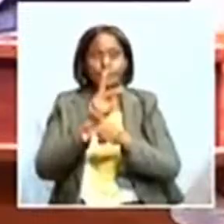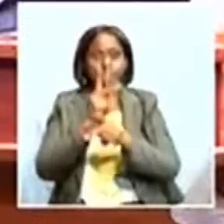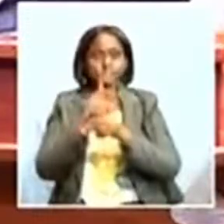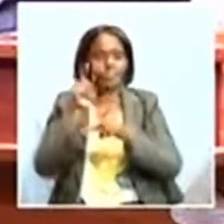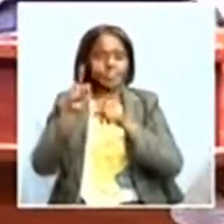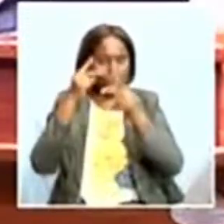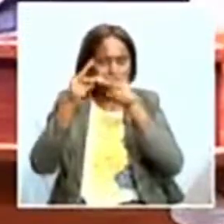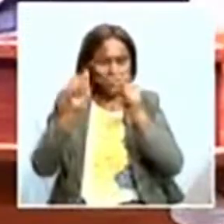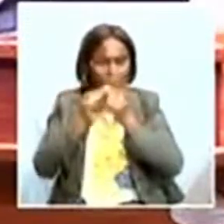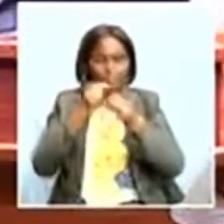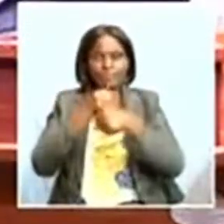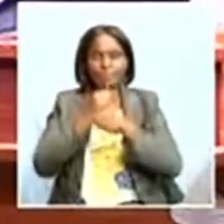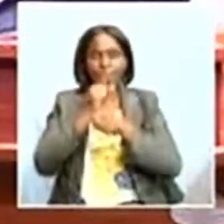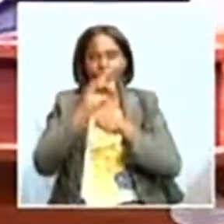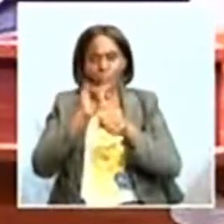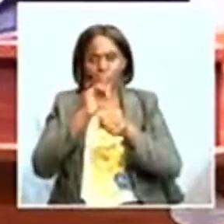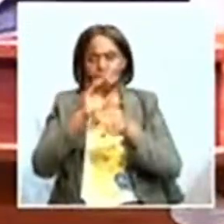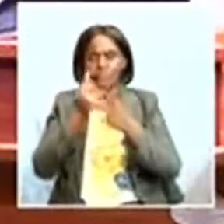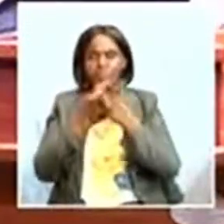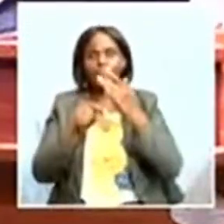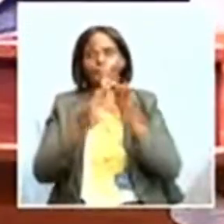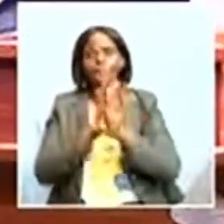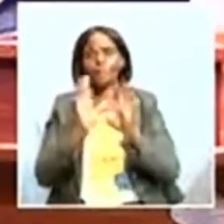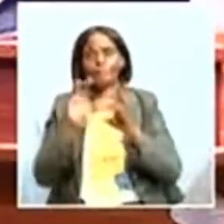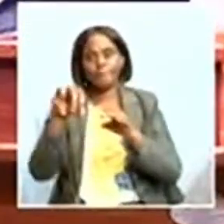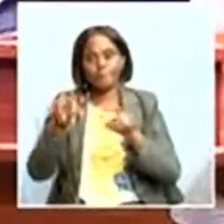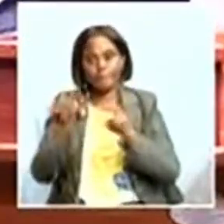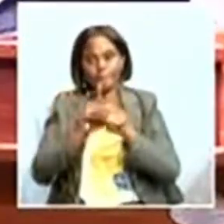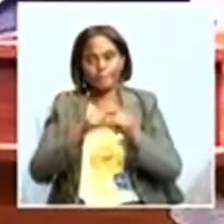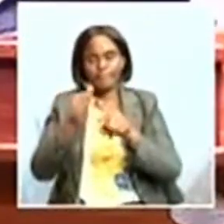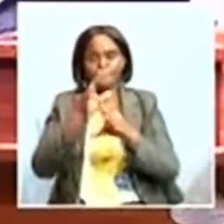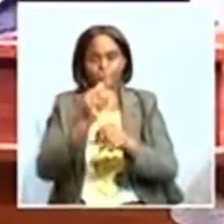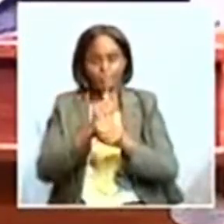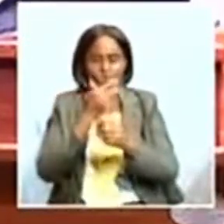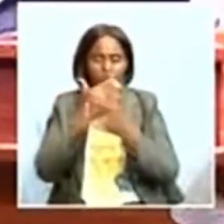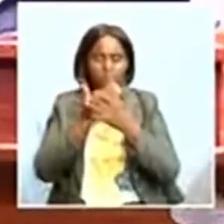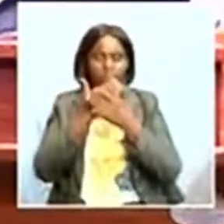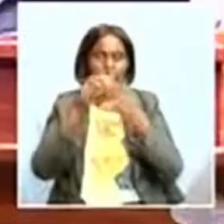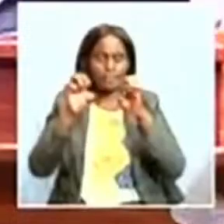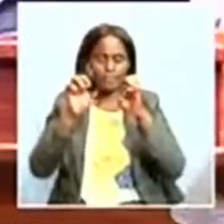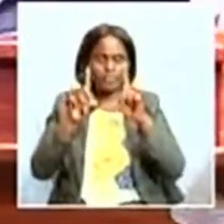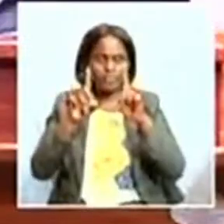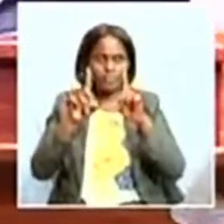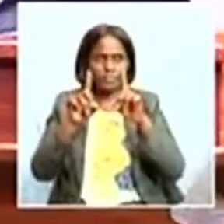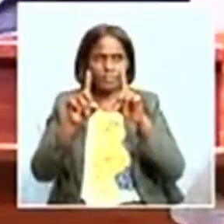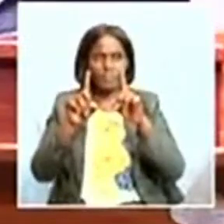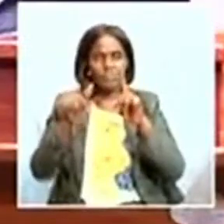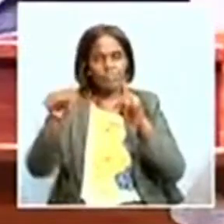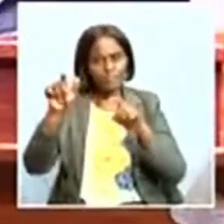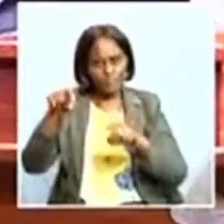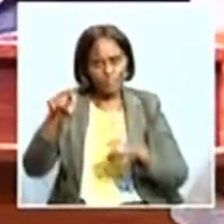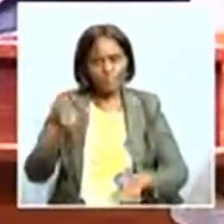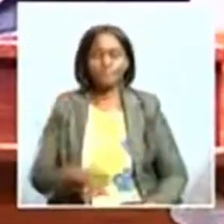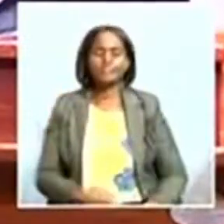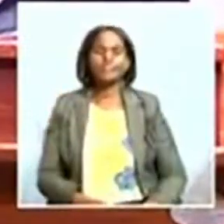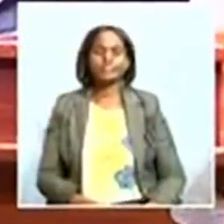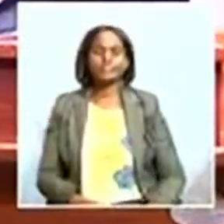vision and ensure that every Zambian child receives the quality education they deserve.